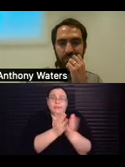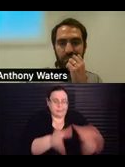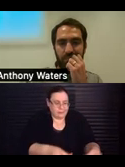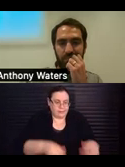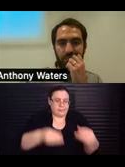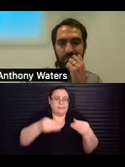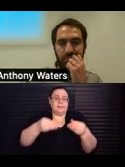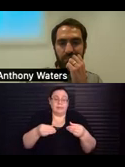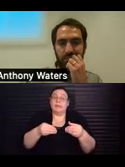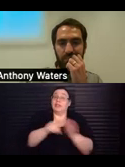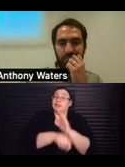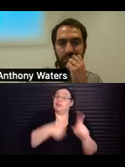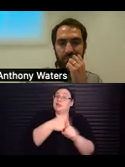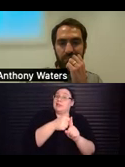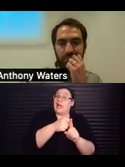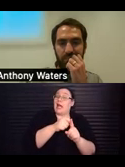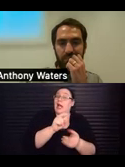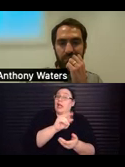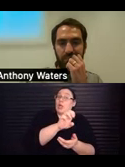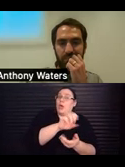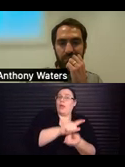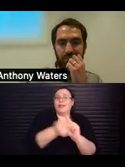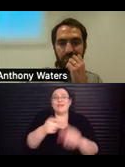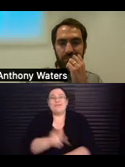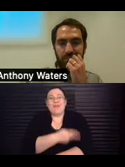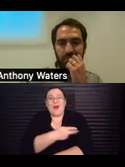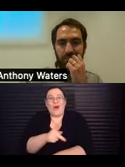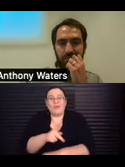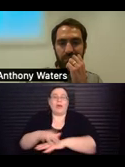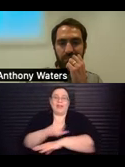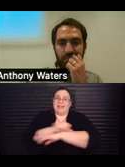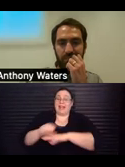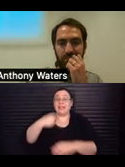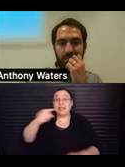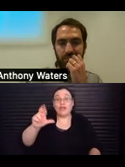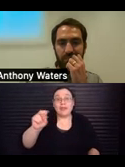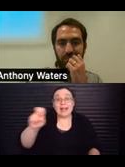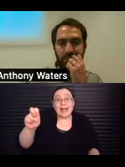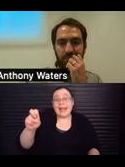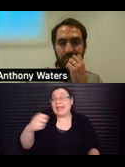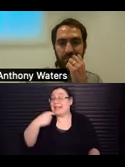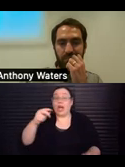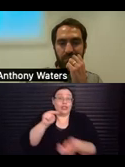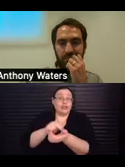my suicide note into this poem. Tell Renee, tell Nurse Renee.